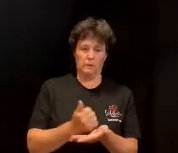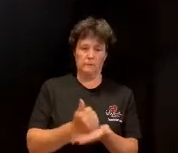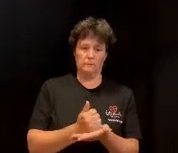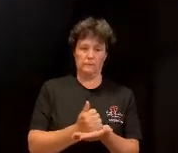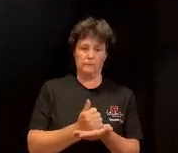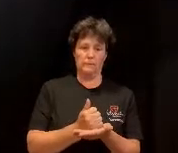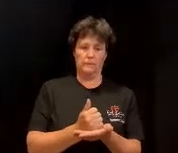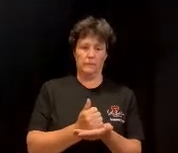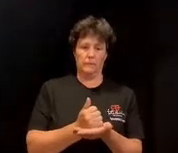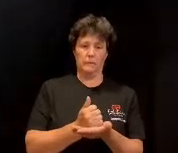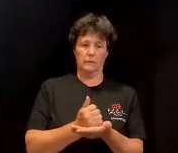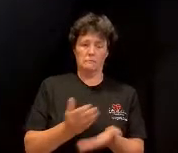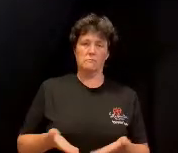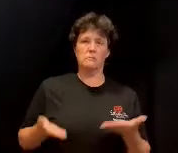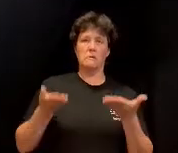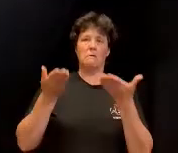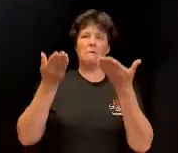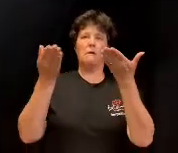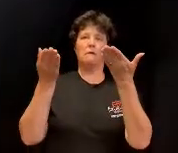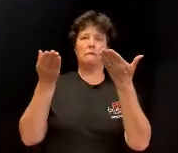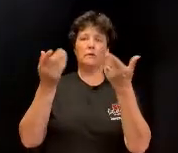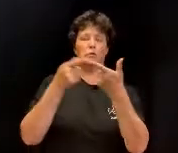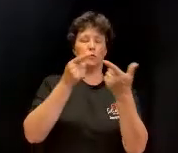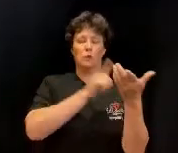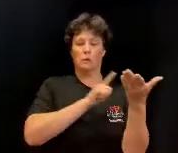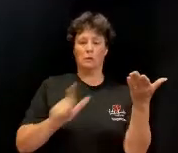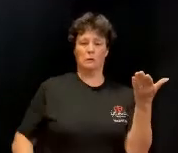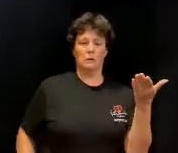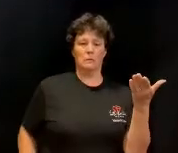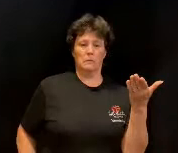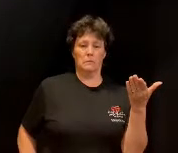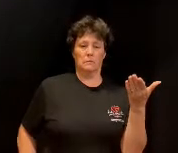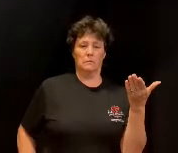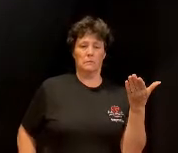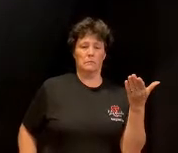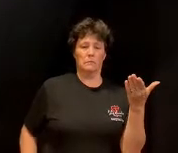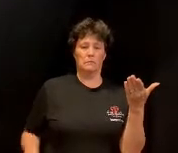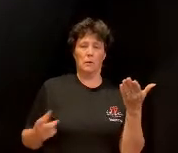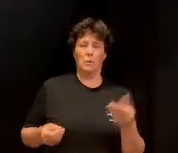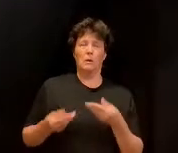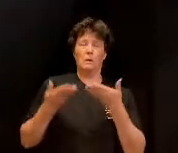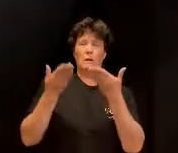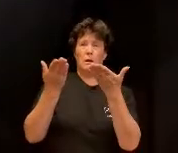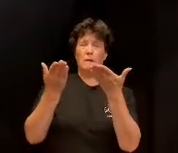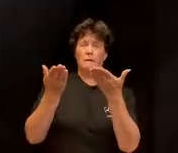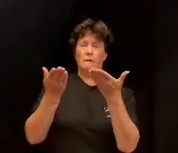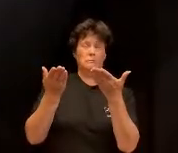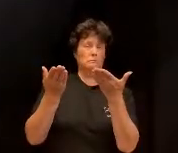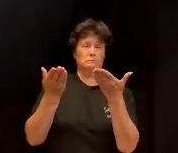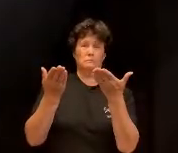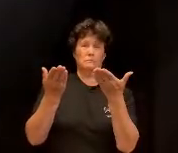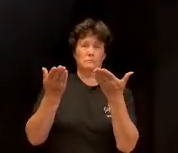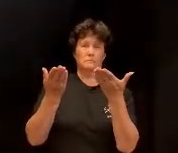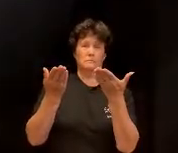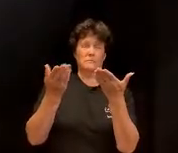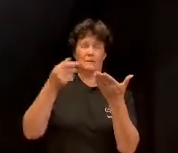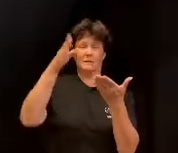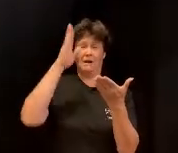is an offering to the Lord. And as we give those offerings to the Lord, man, I'm telling you, God sees your faith